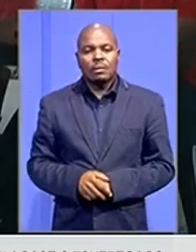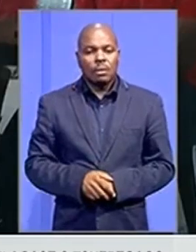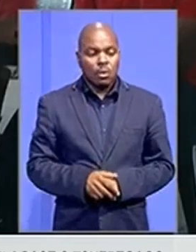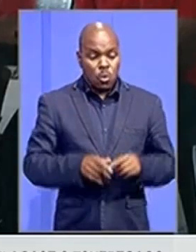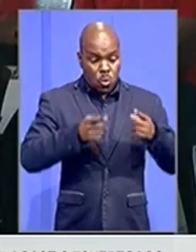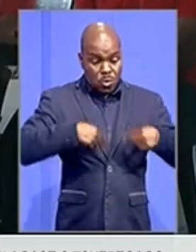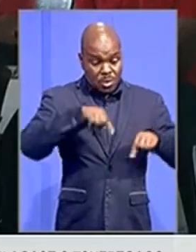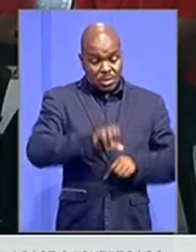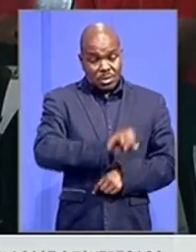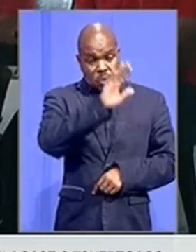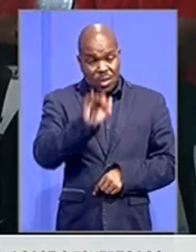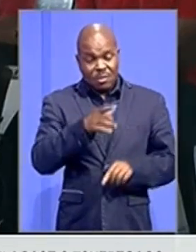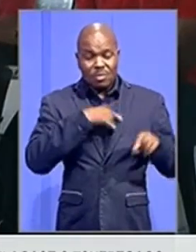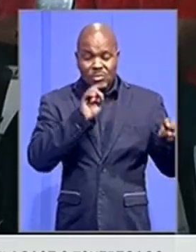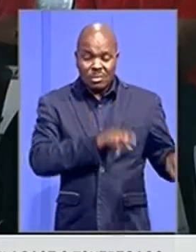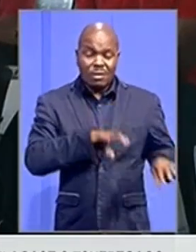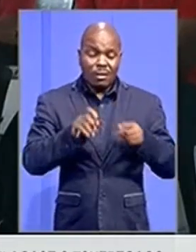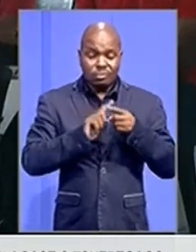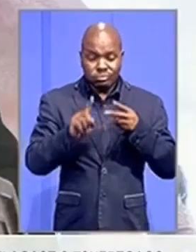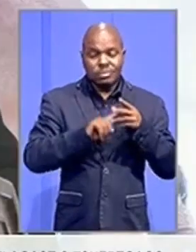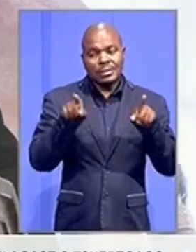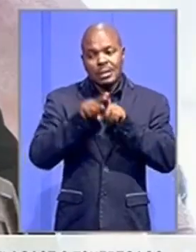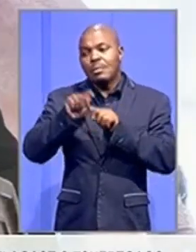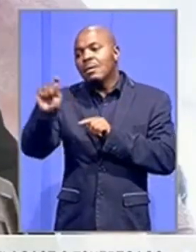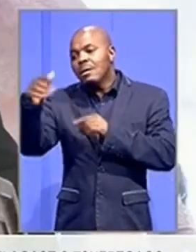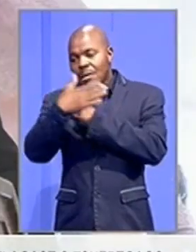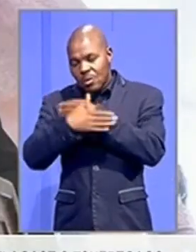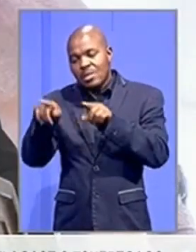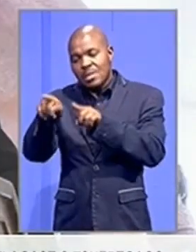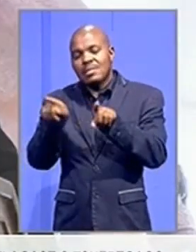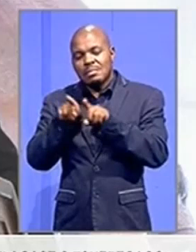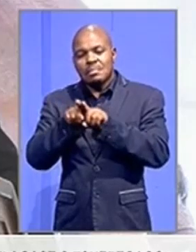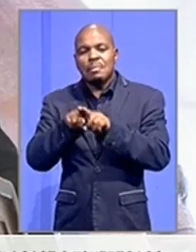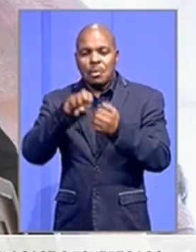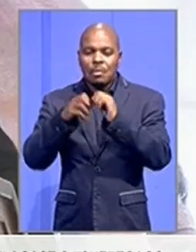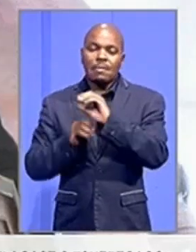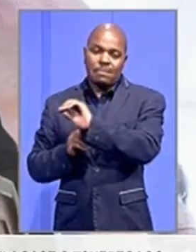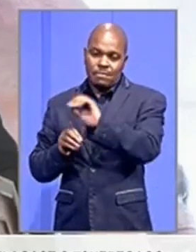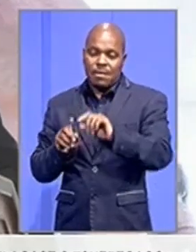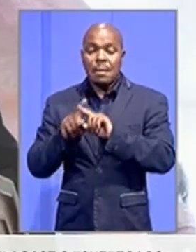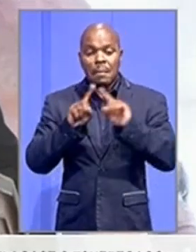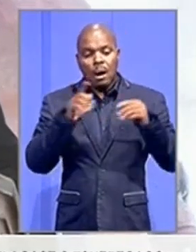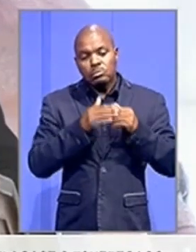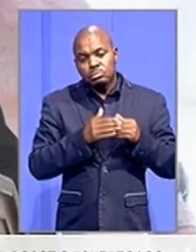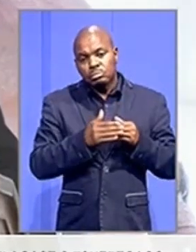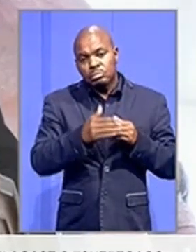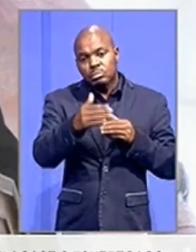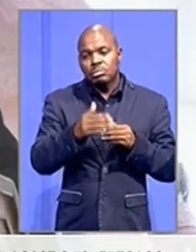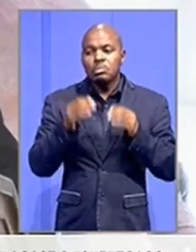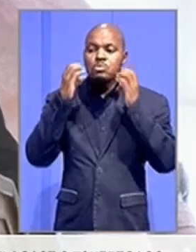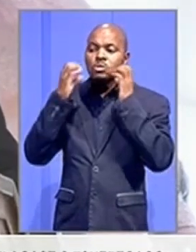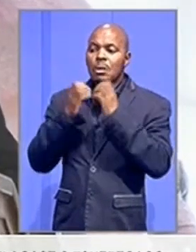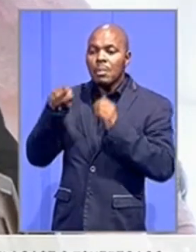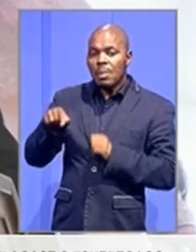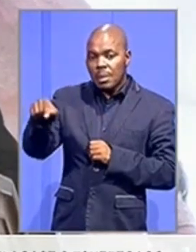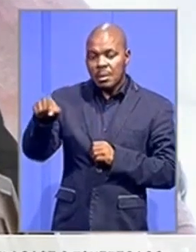we go through, they also feel them. But in time, Mozambique is going to